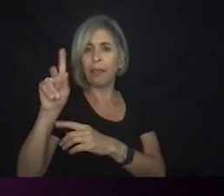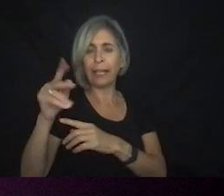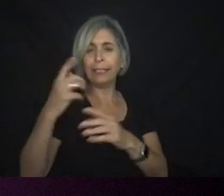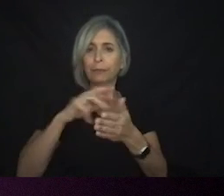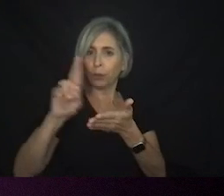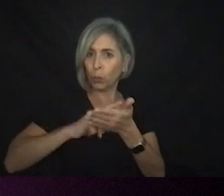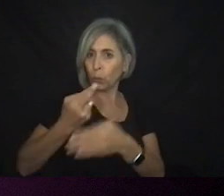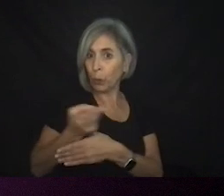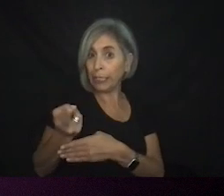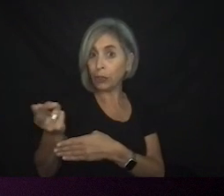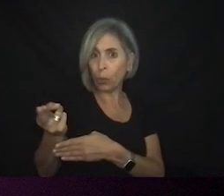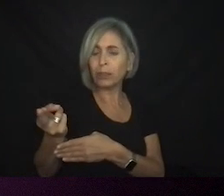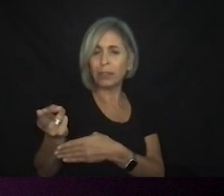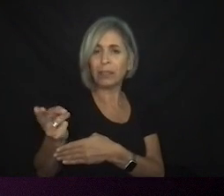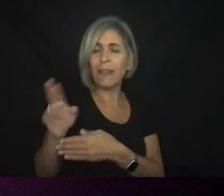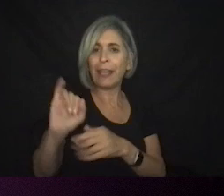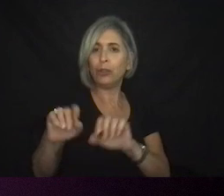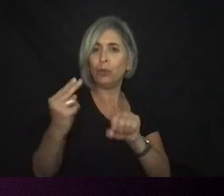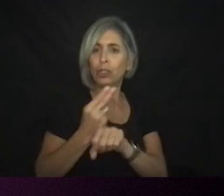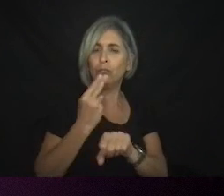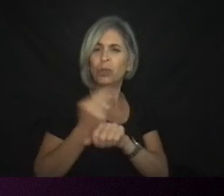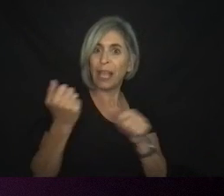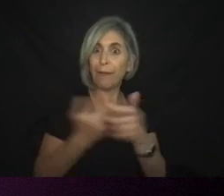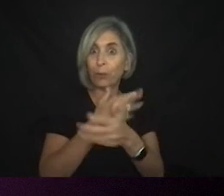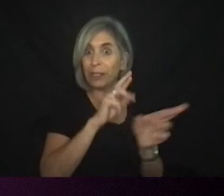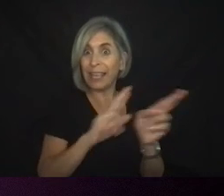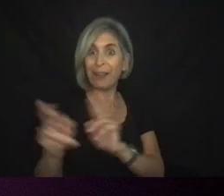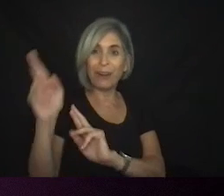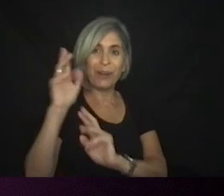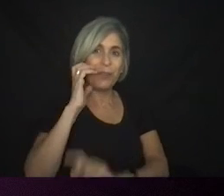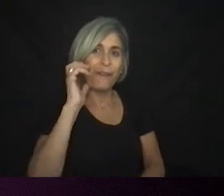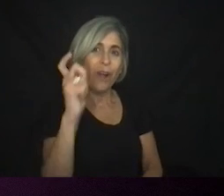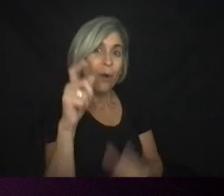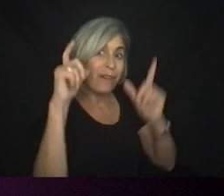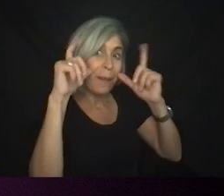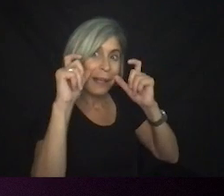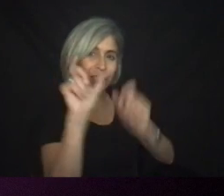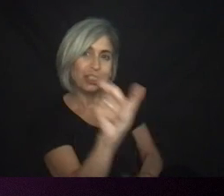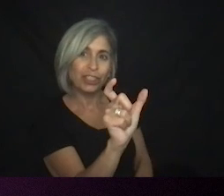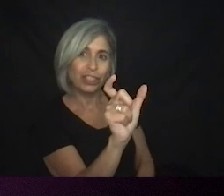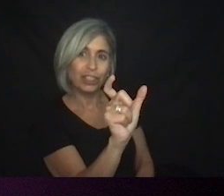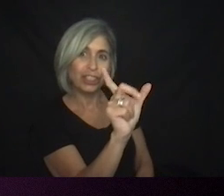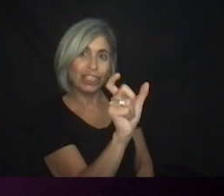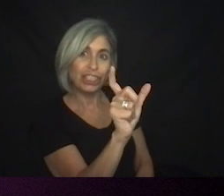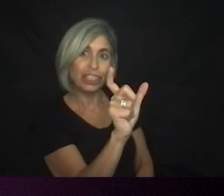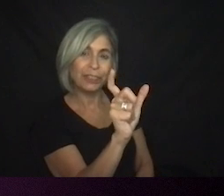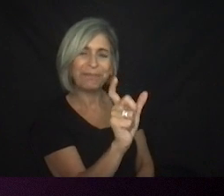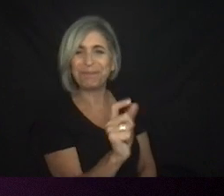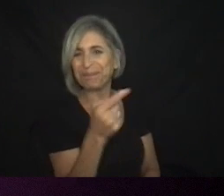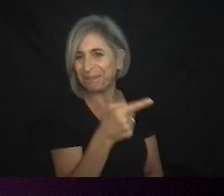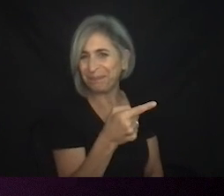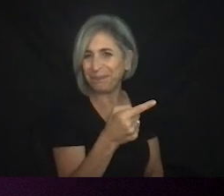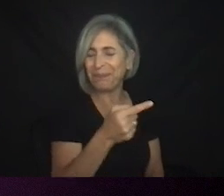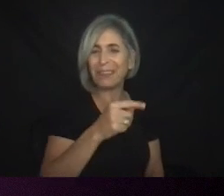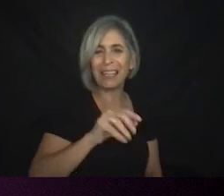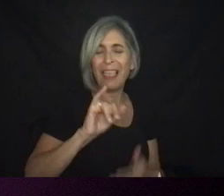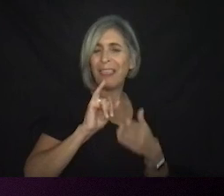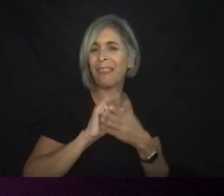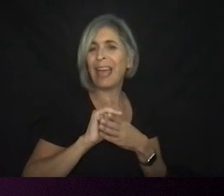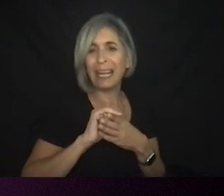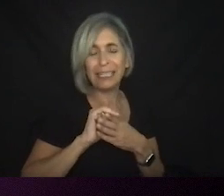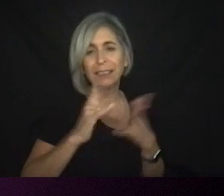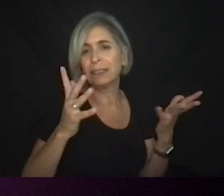to resources. So like everyone get your phones ready. So this is just like